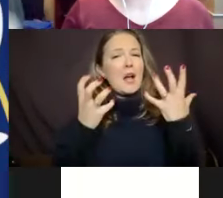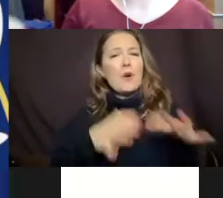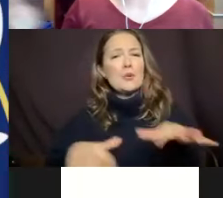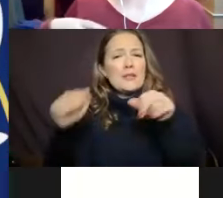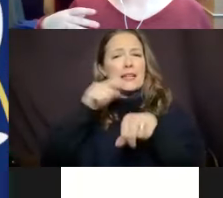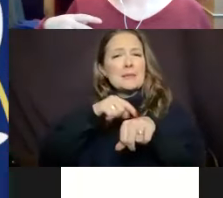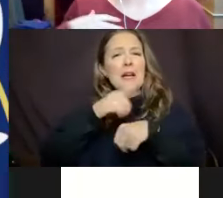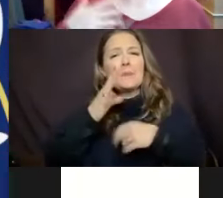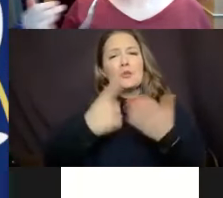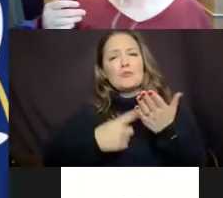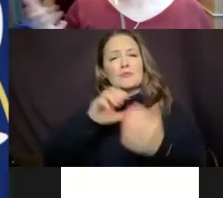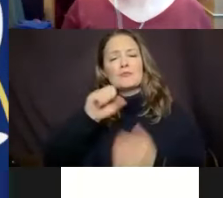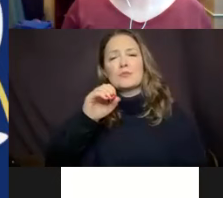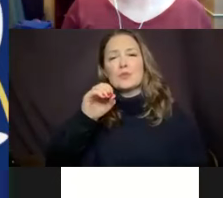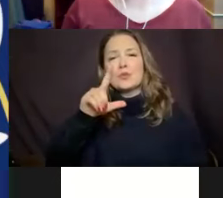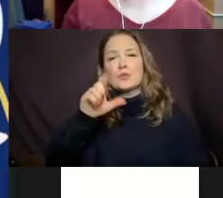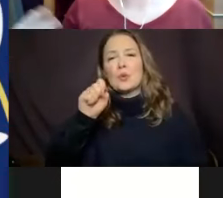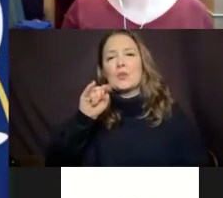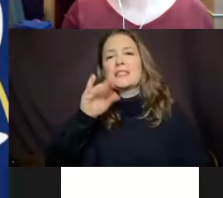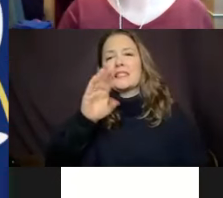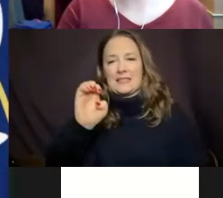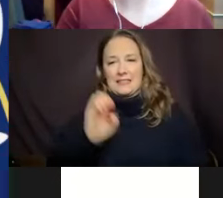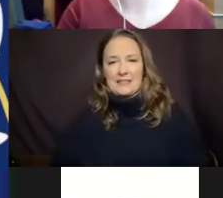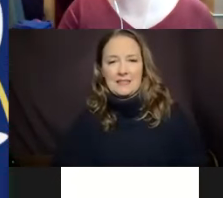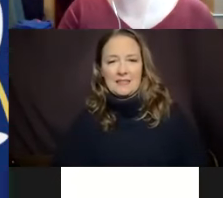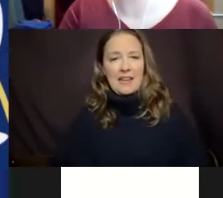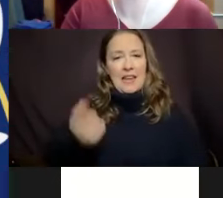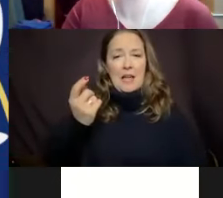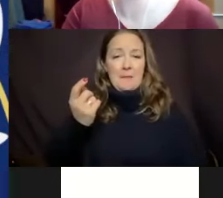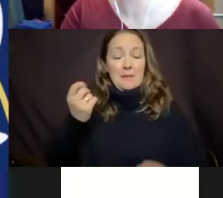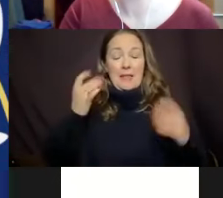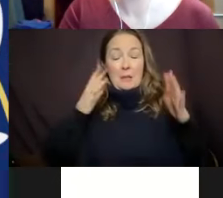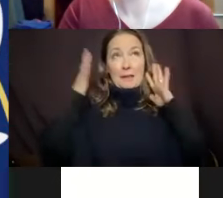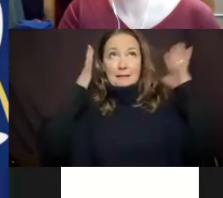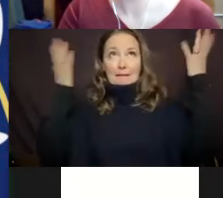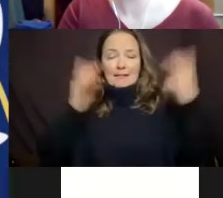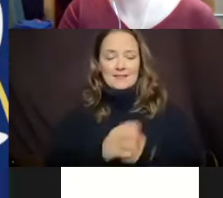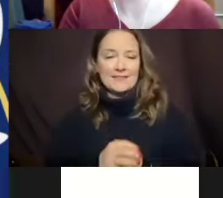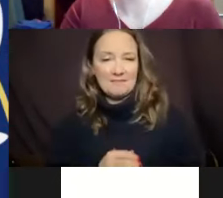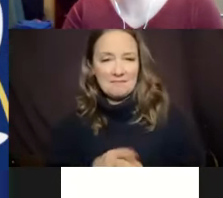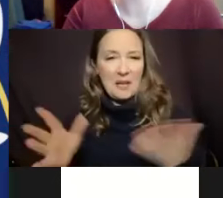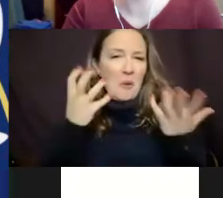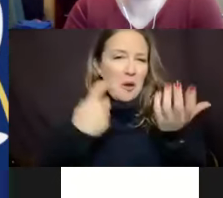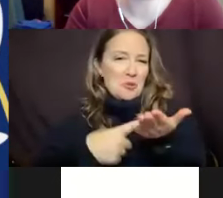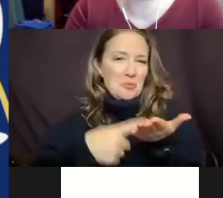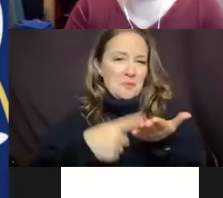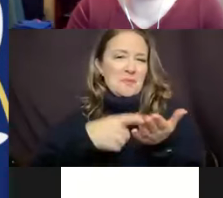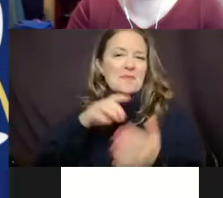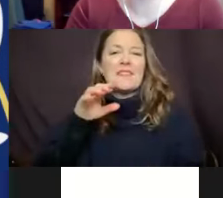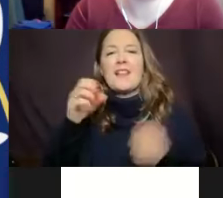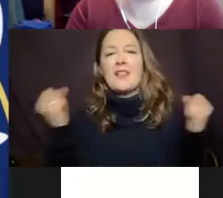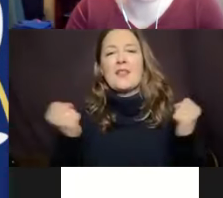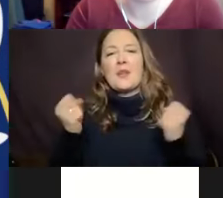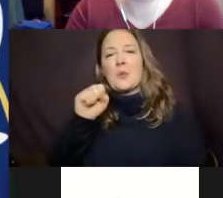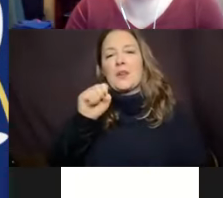about solstice. It might be a little woo-woo, but I do want to talk about it. Winter solstice is